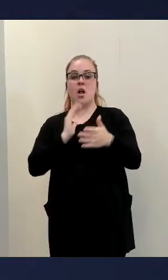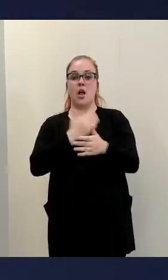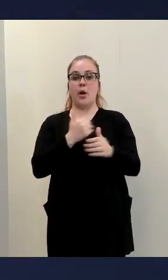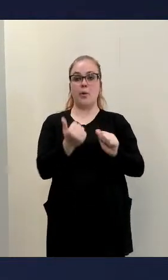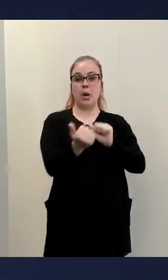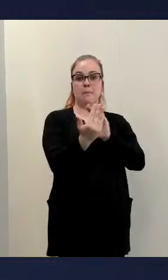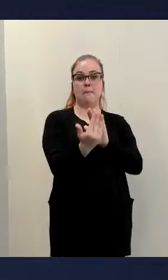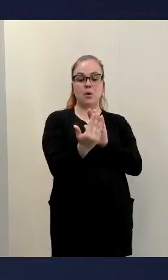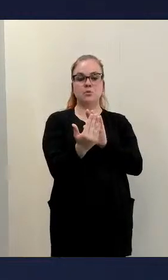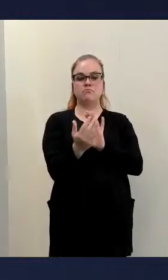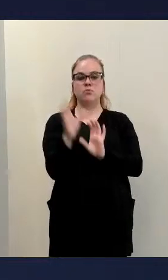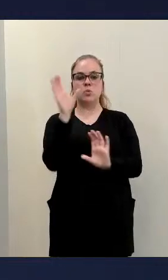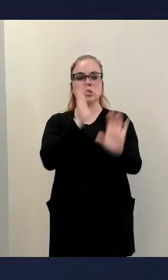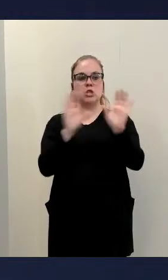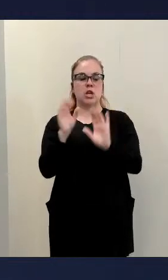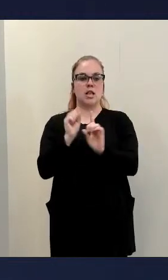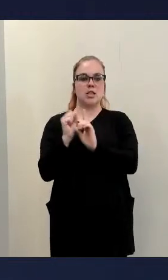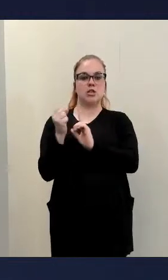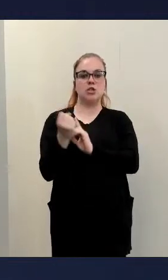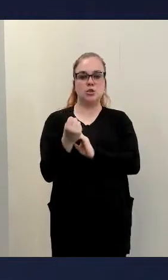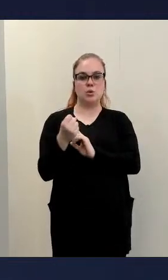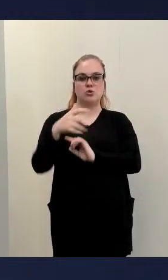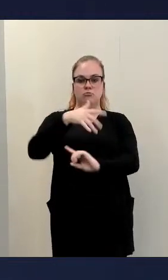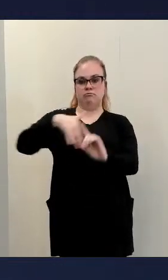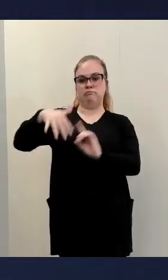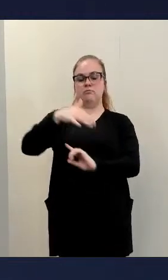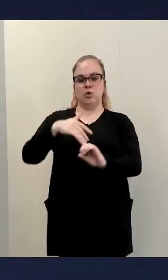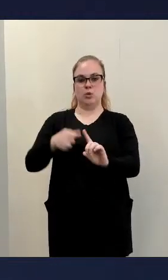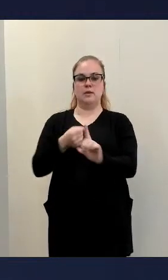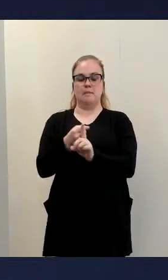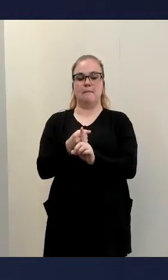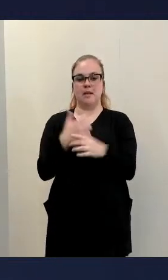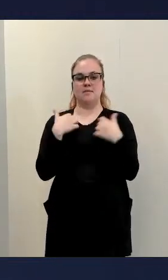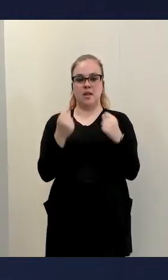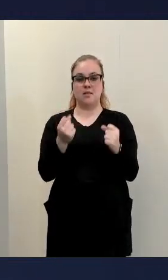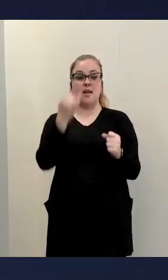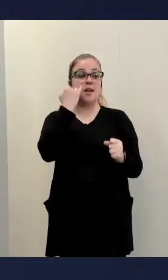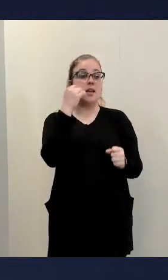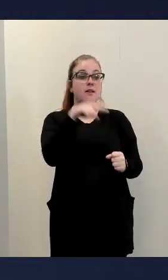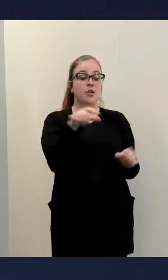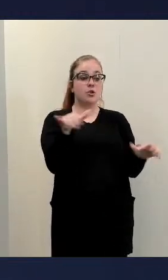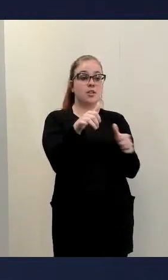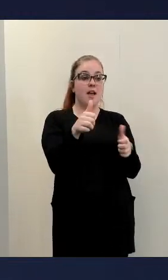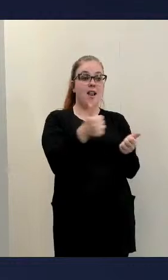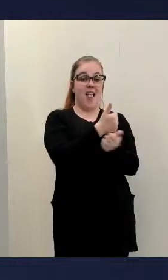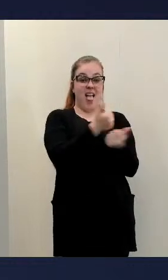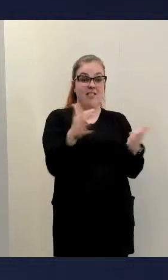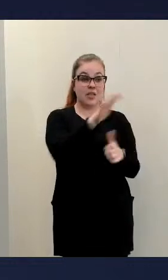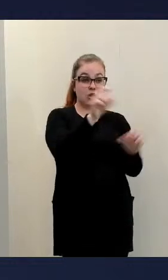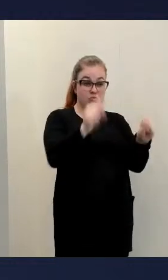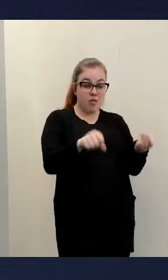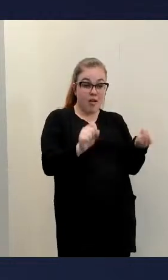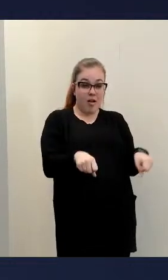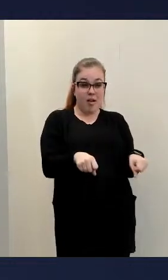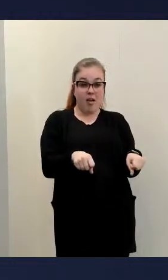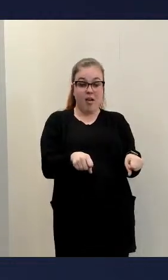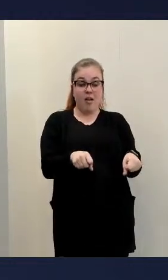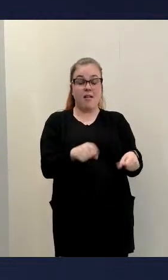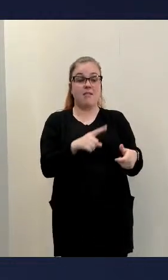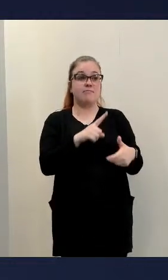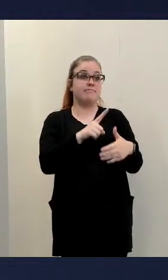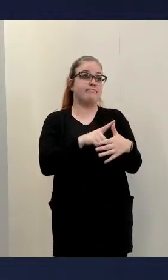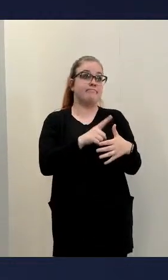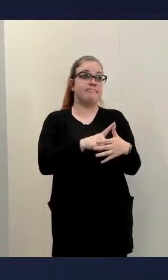of looking at the social determinants of health, which boiled down to if you did everything in your power, all